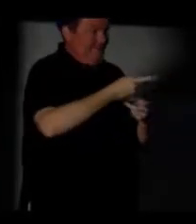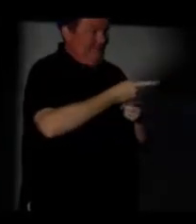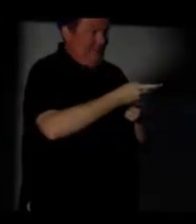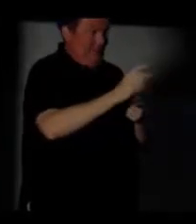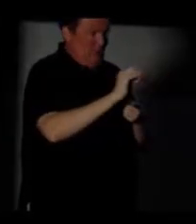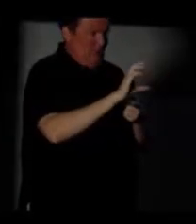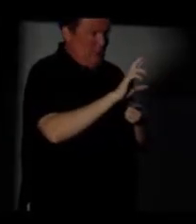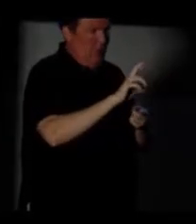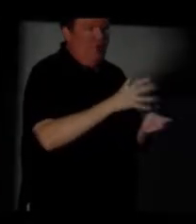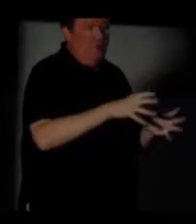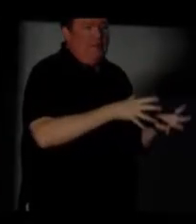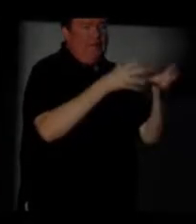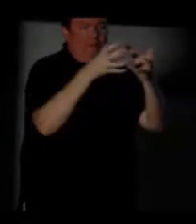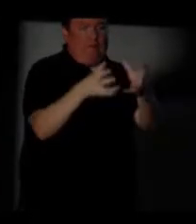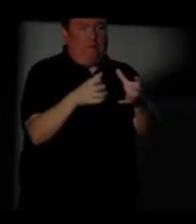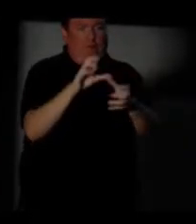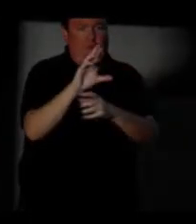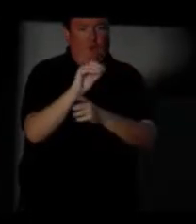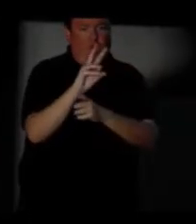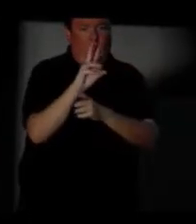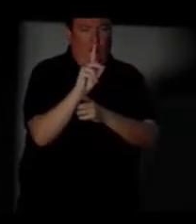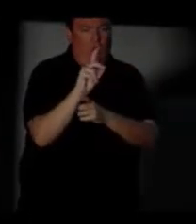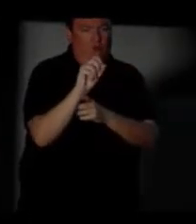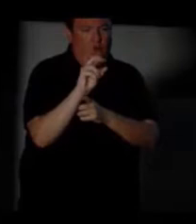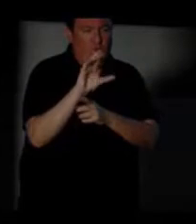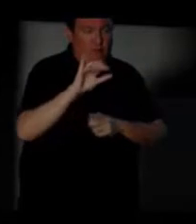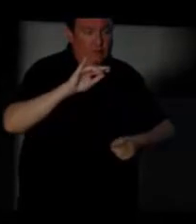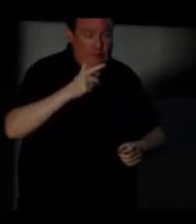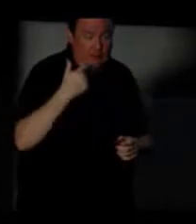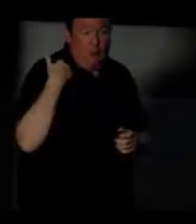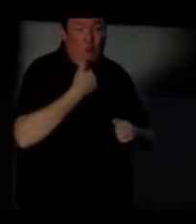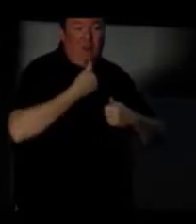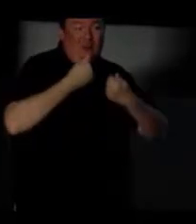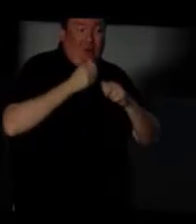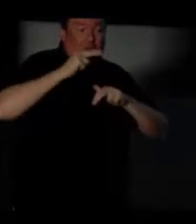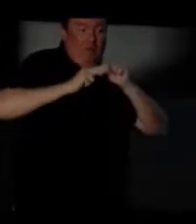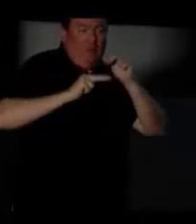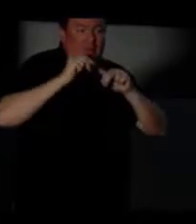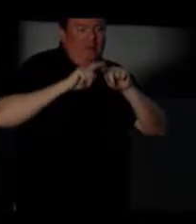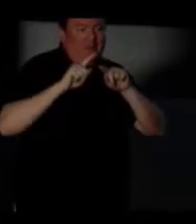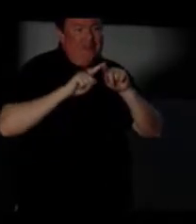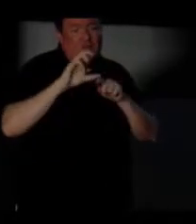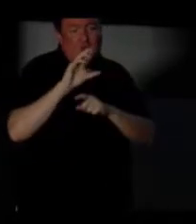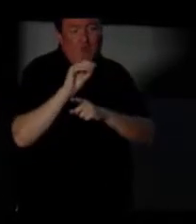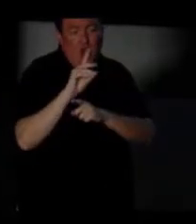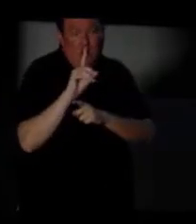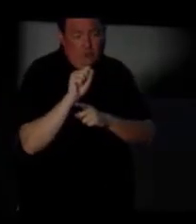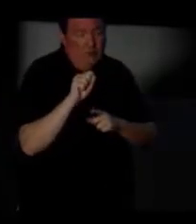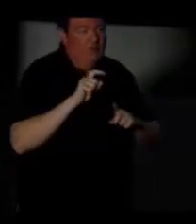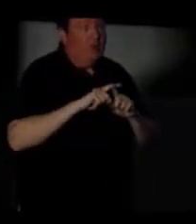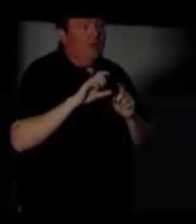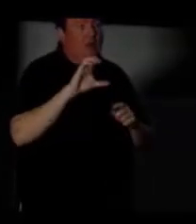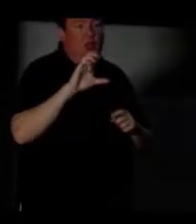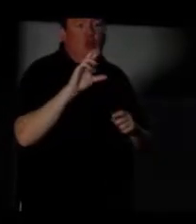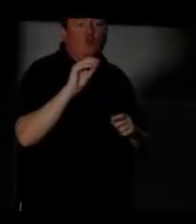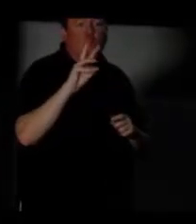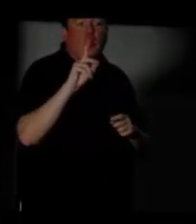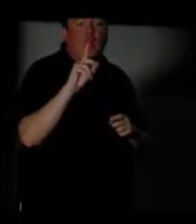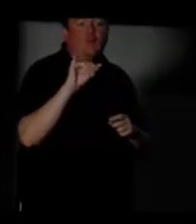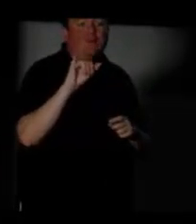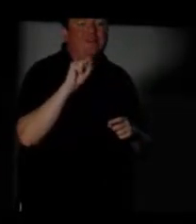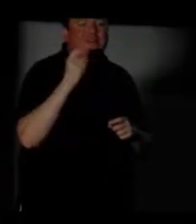sort. We've tried to build crowds and technologies ourselves, but what we've really found is that a crowd is something that you should